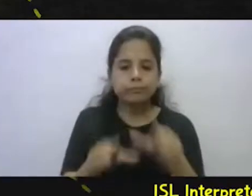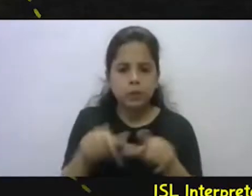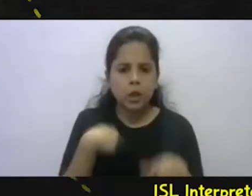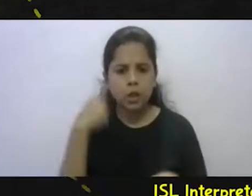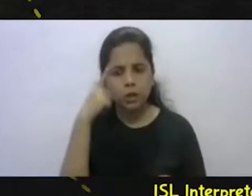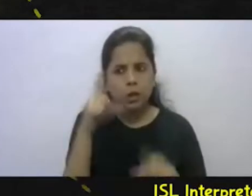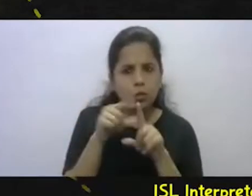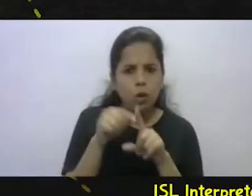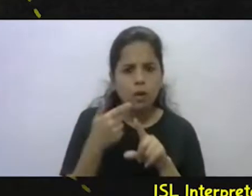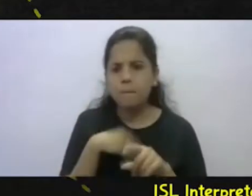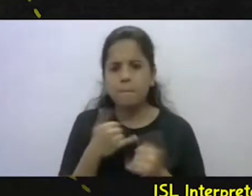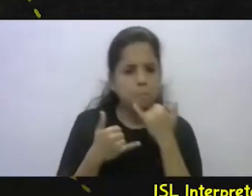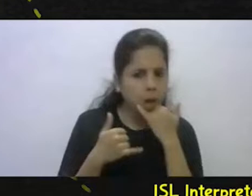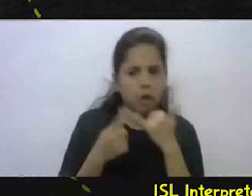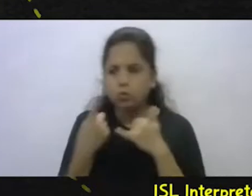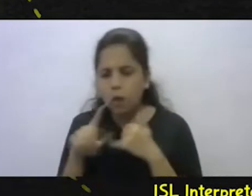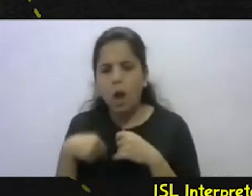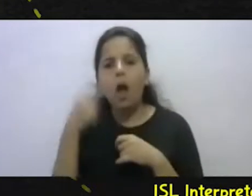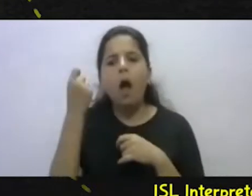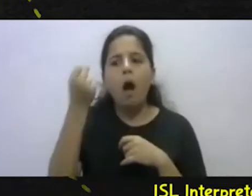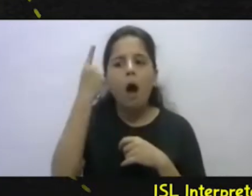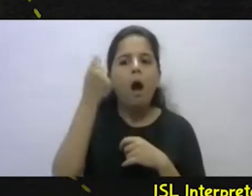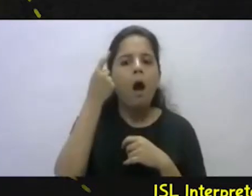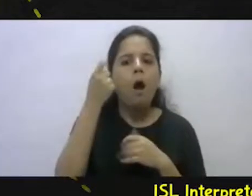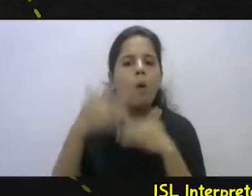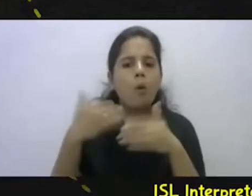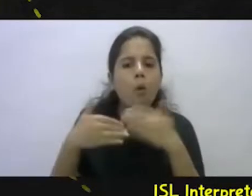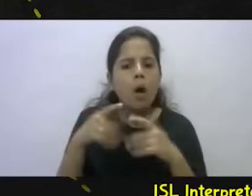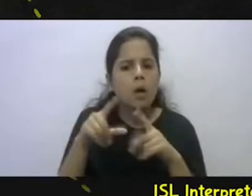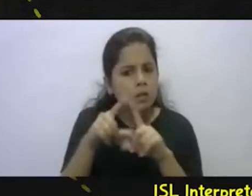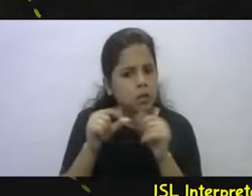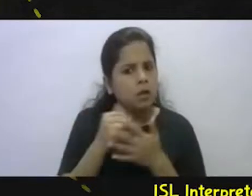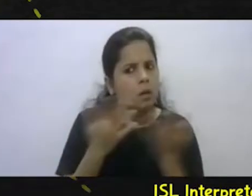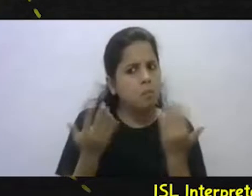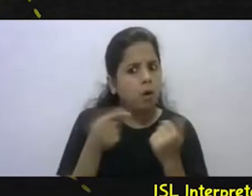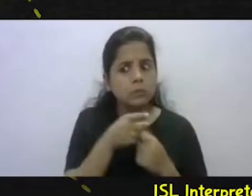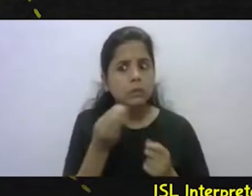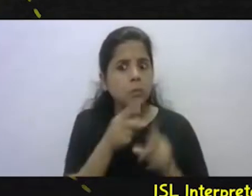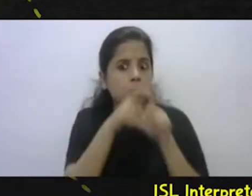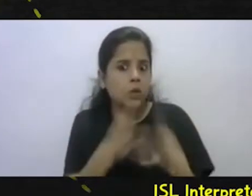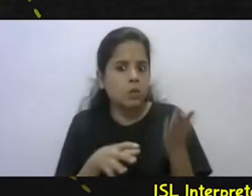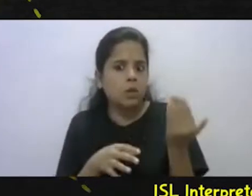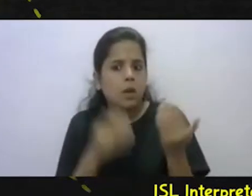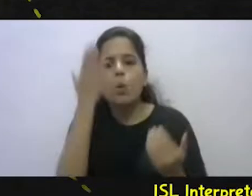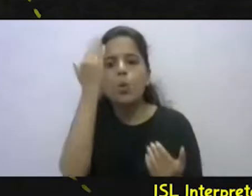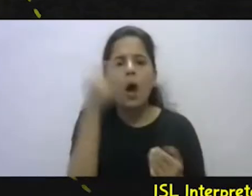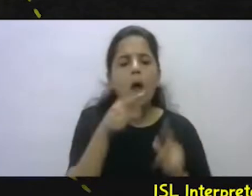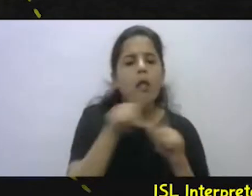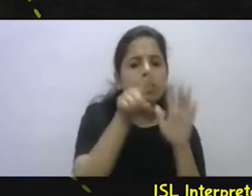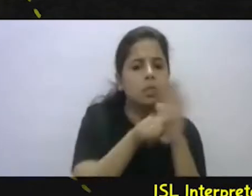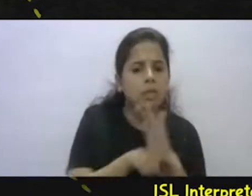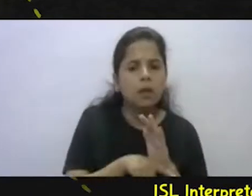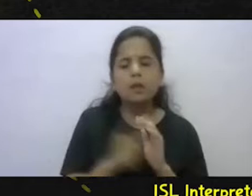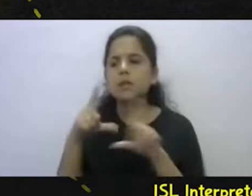wrong, to sort of shed light on the ways in which data can be incredibly dangerous and why ethics and data are so